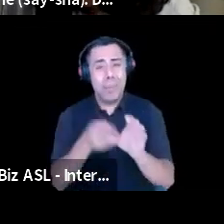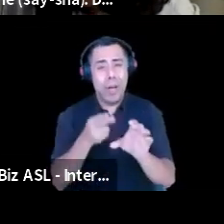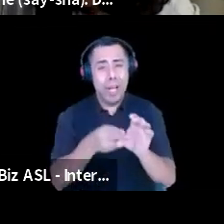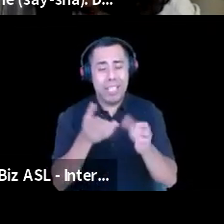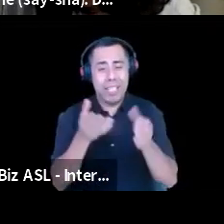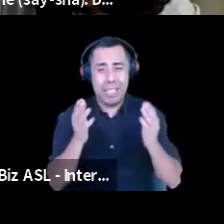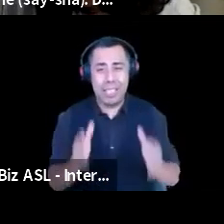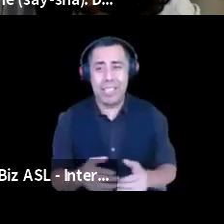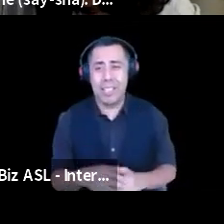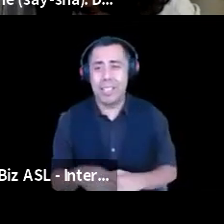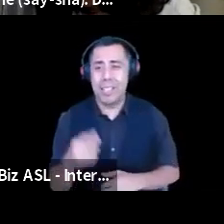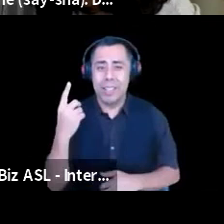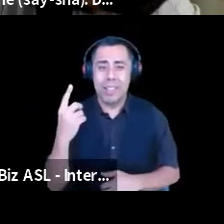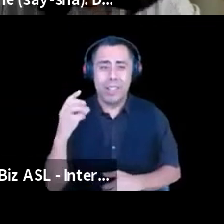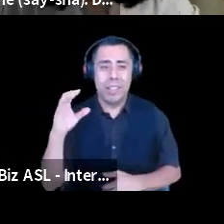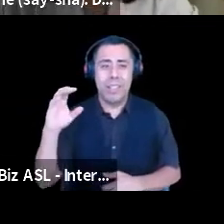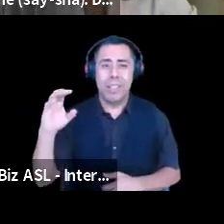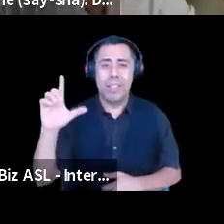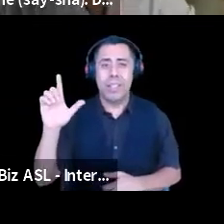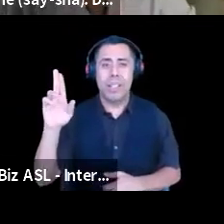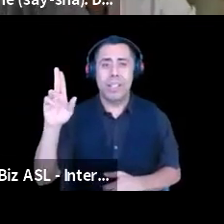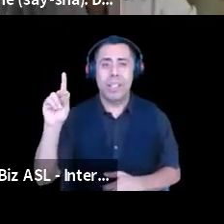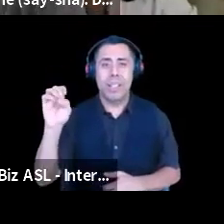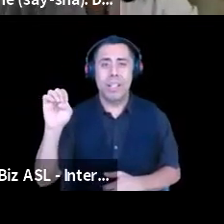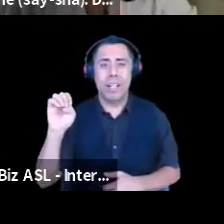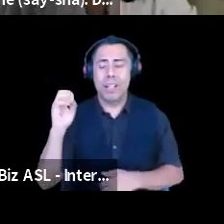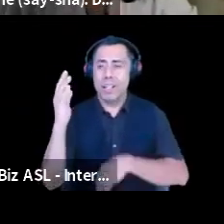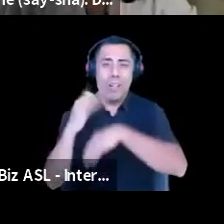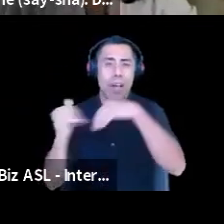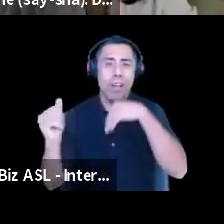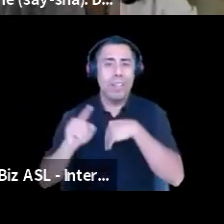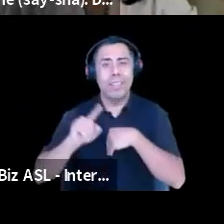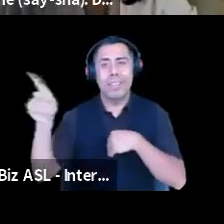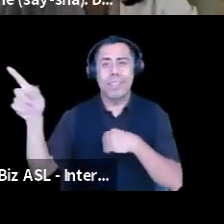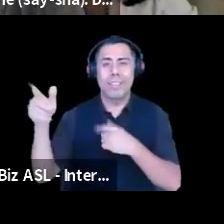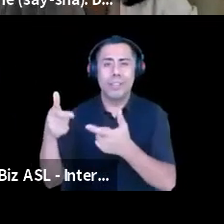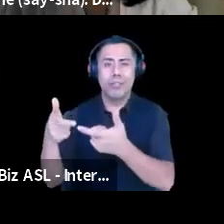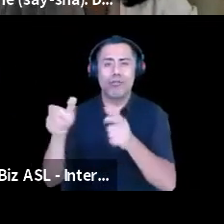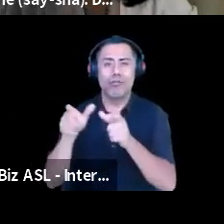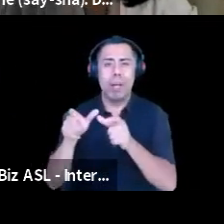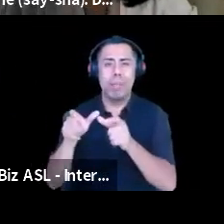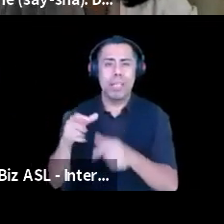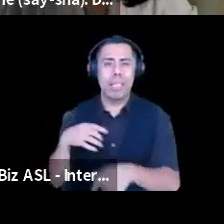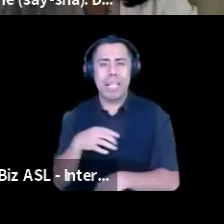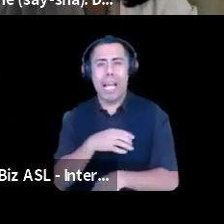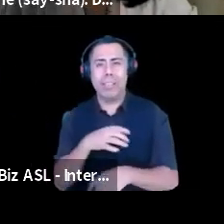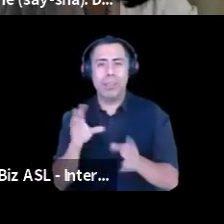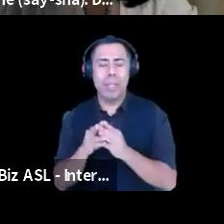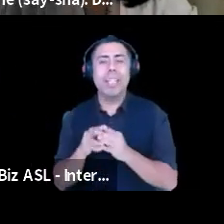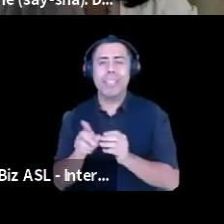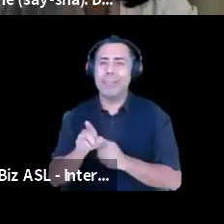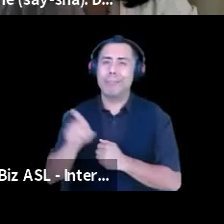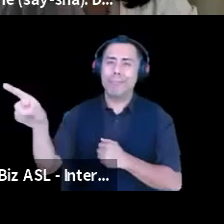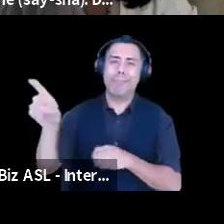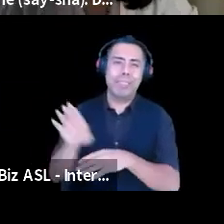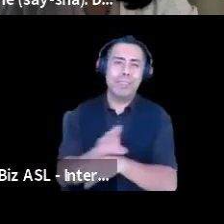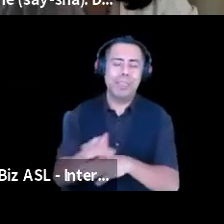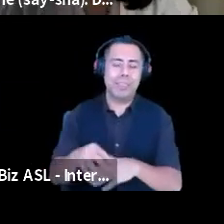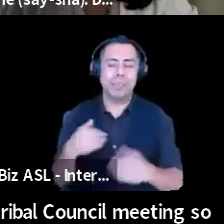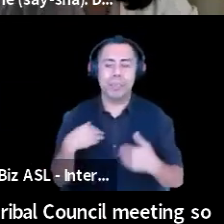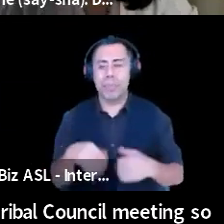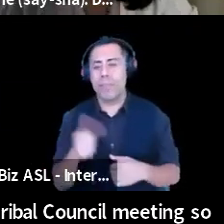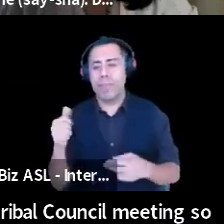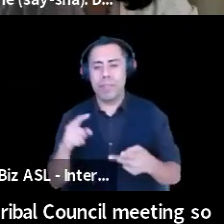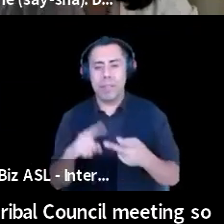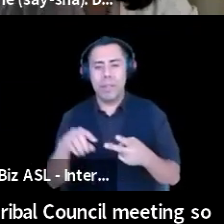Claude had to go speak at a tribal council meeting, so he's busy doing the work. And then we had Matthew and Adrian both